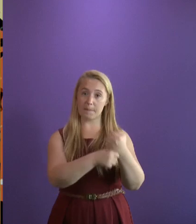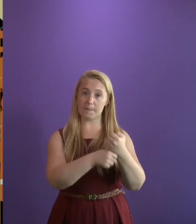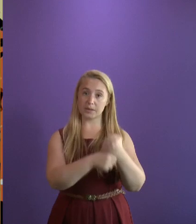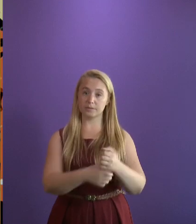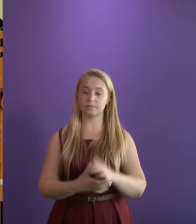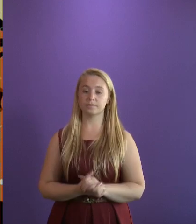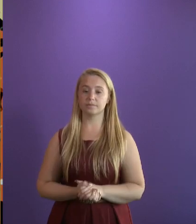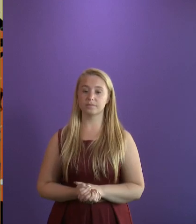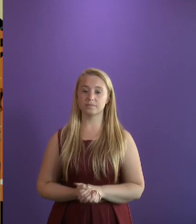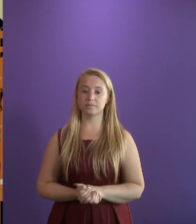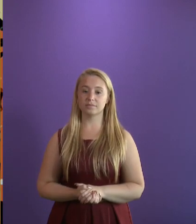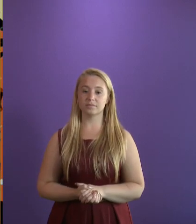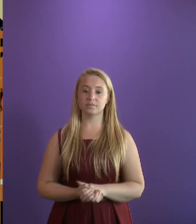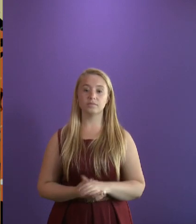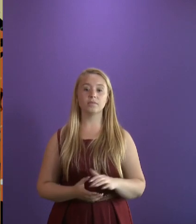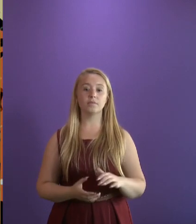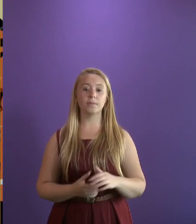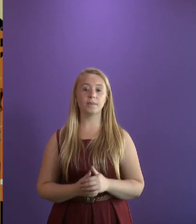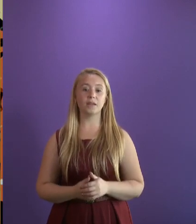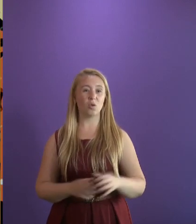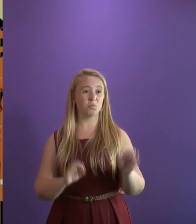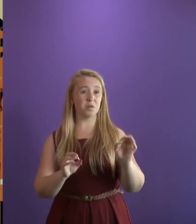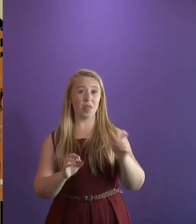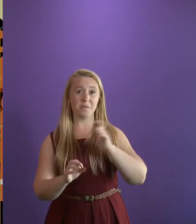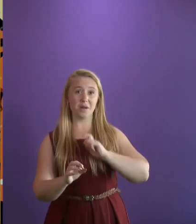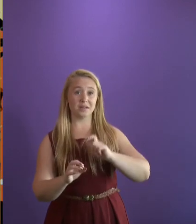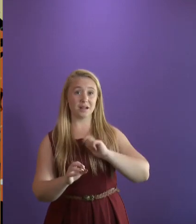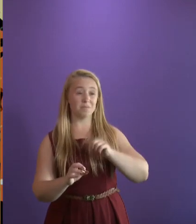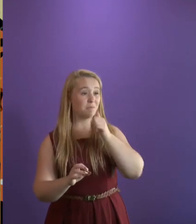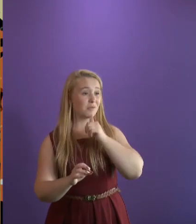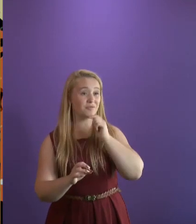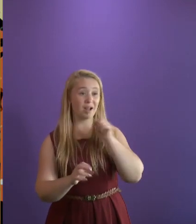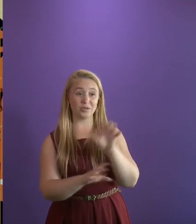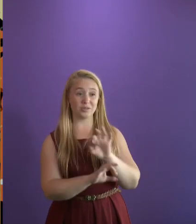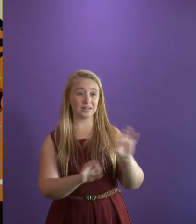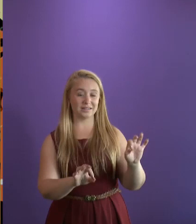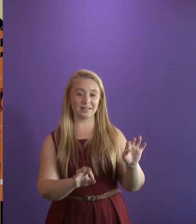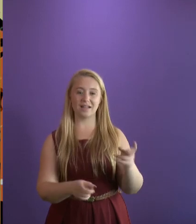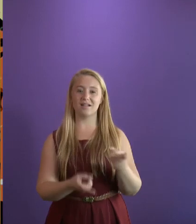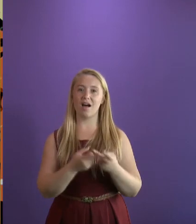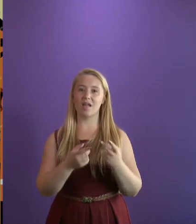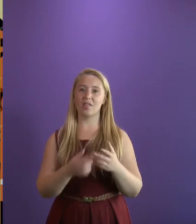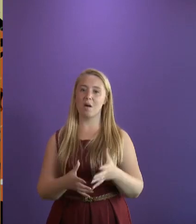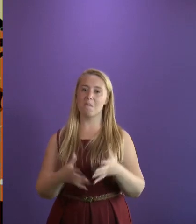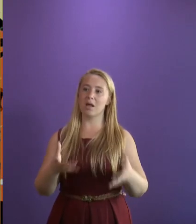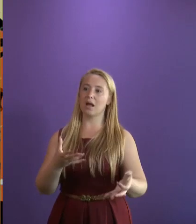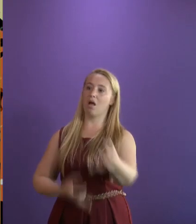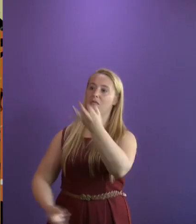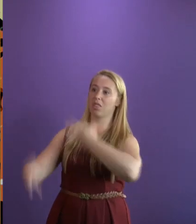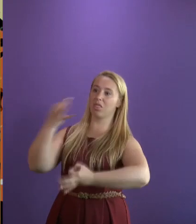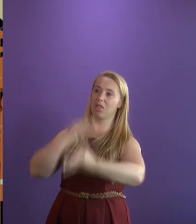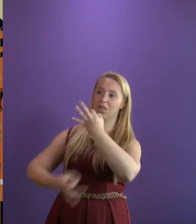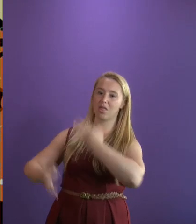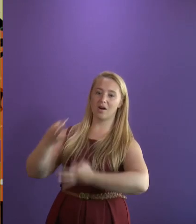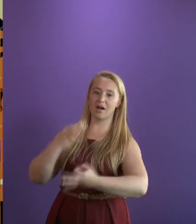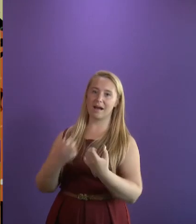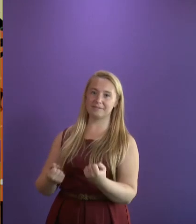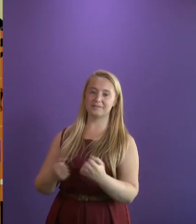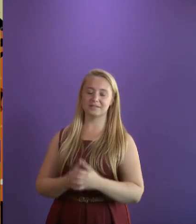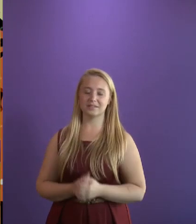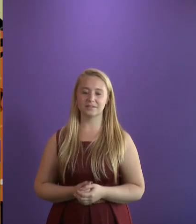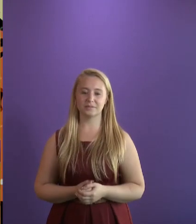I'd rather you didn't. Nothing personal. But as I said, I've just had another huge batch of questions come in.